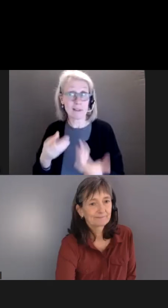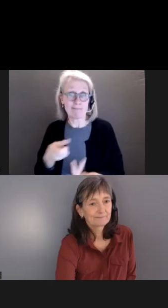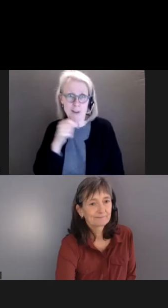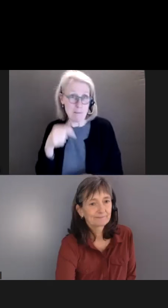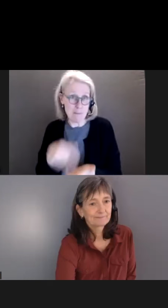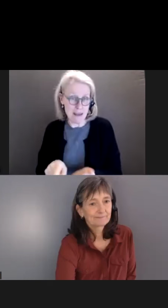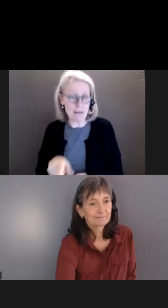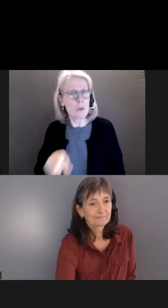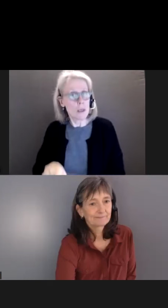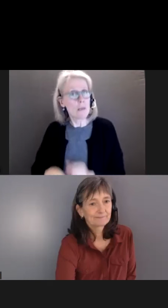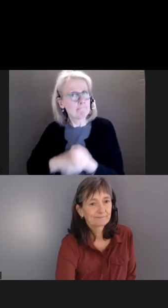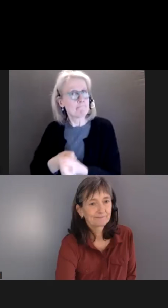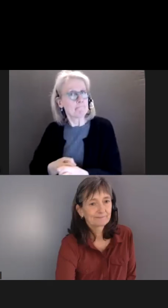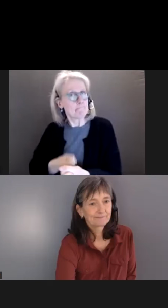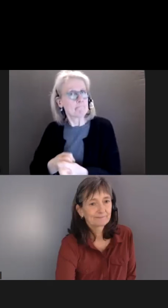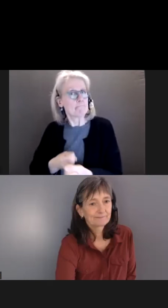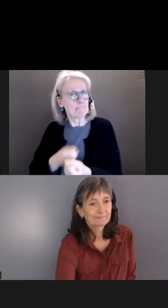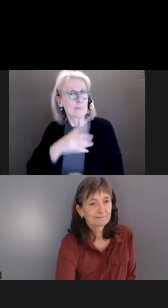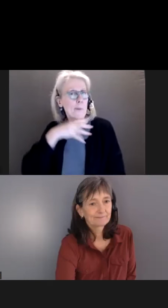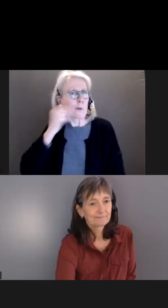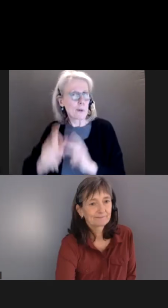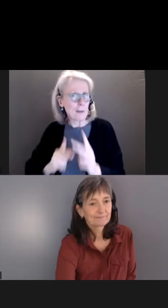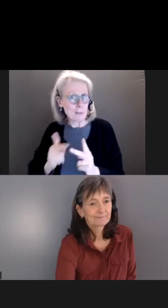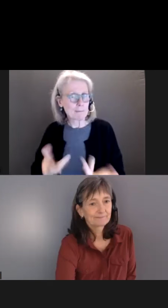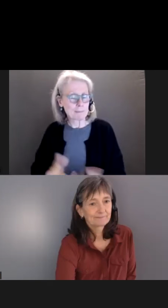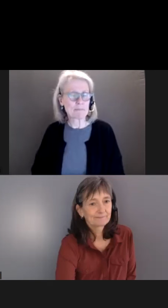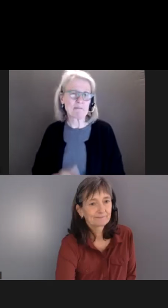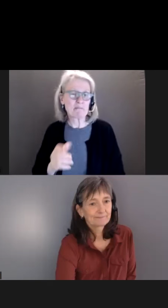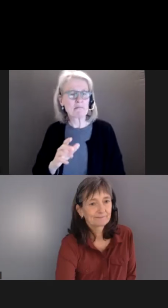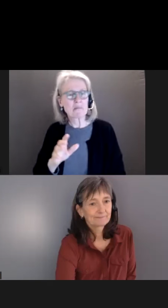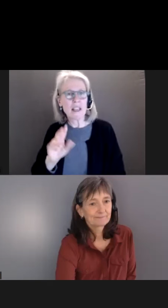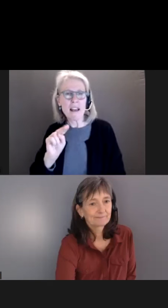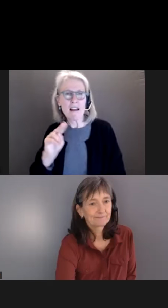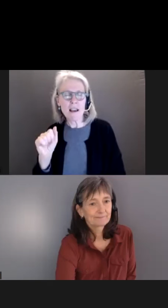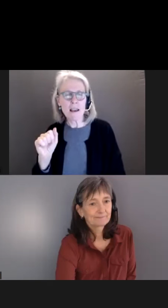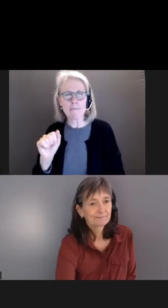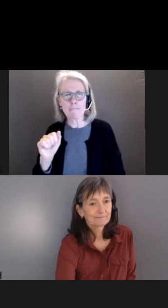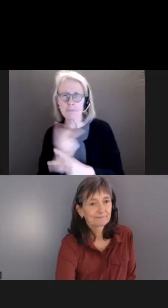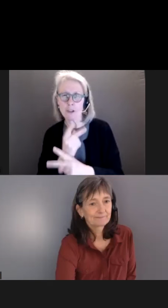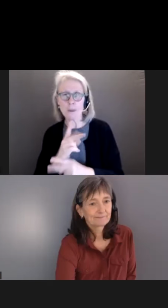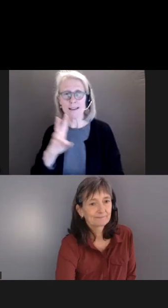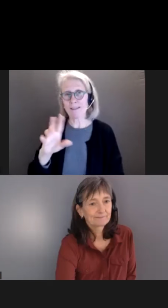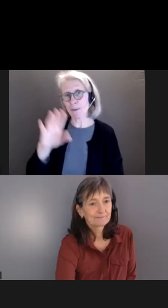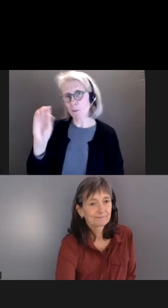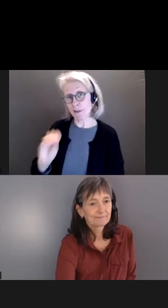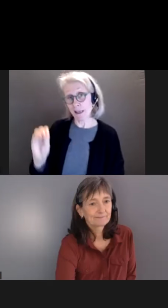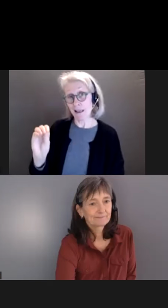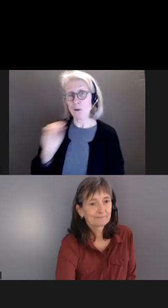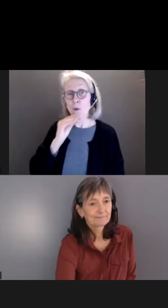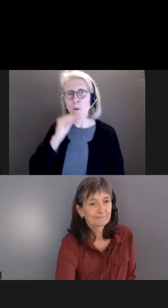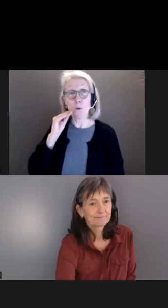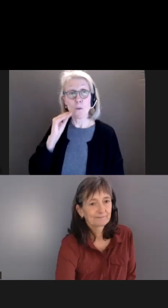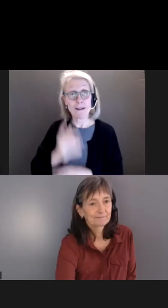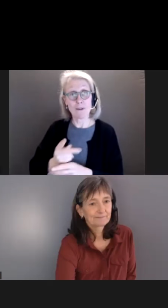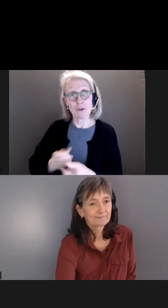and care for older people in Canada. And NIA estimates suggest that as much as 75% of home care supports